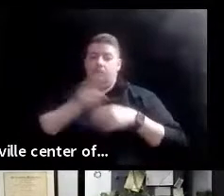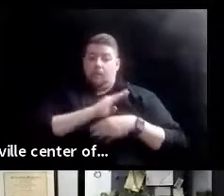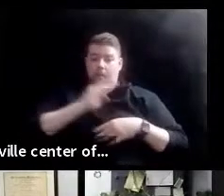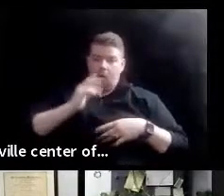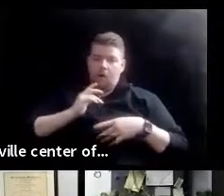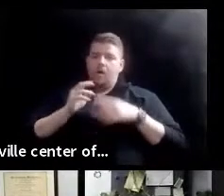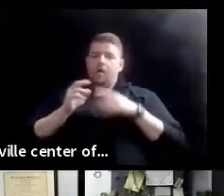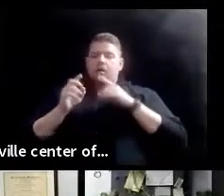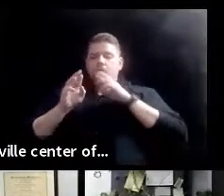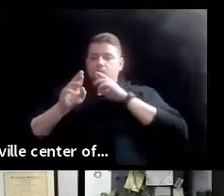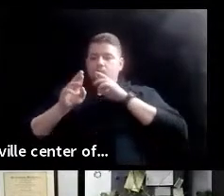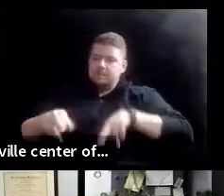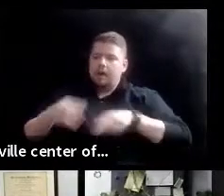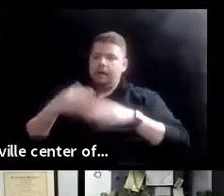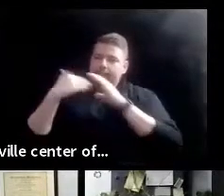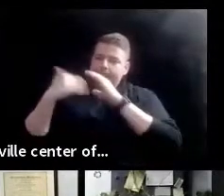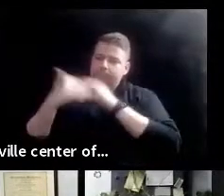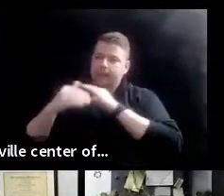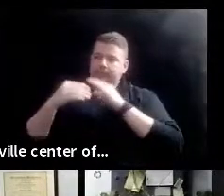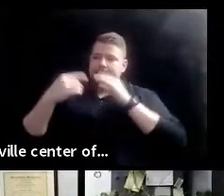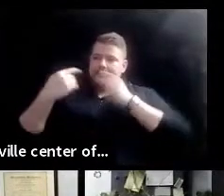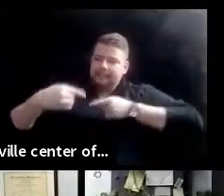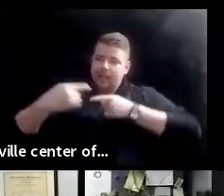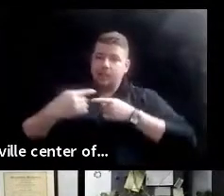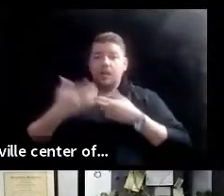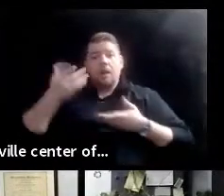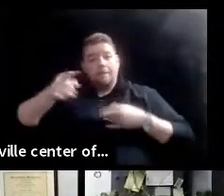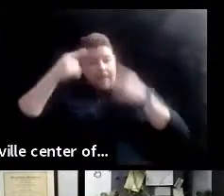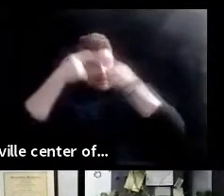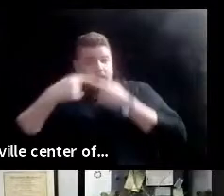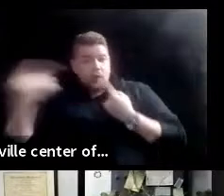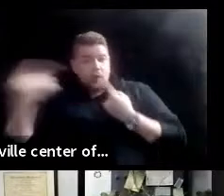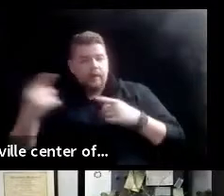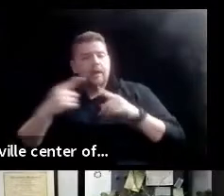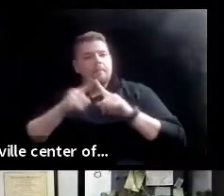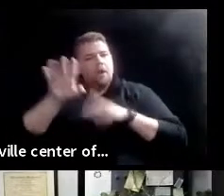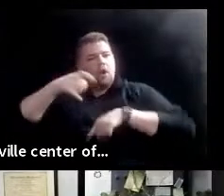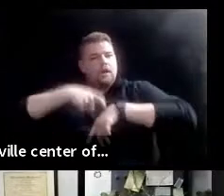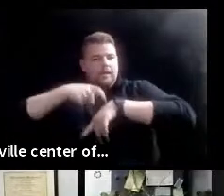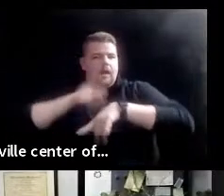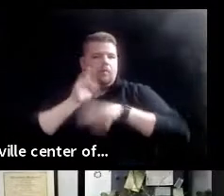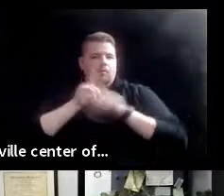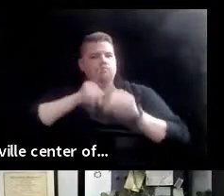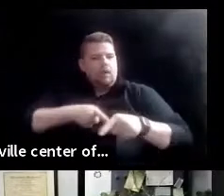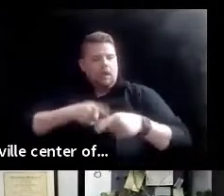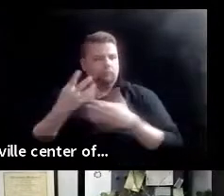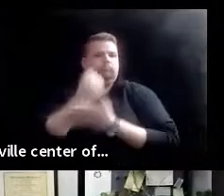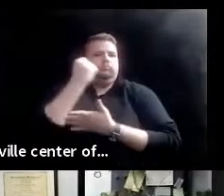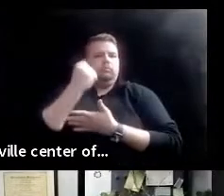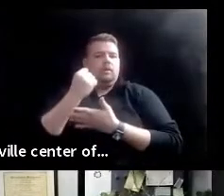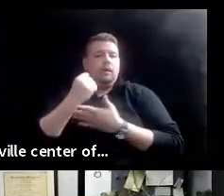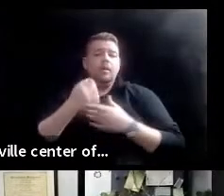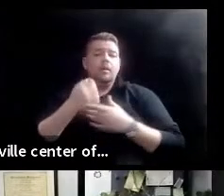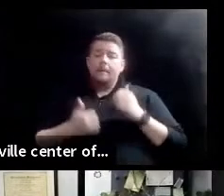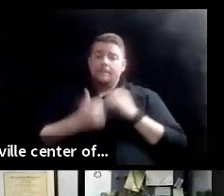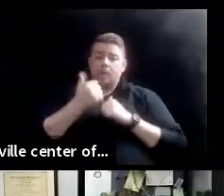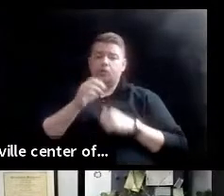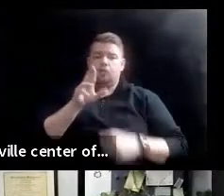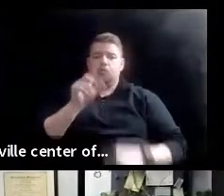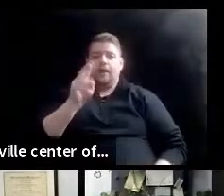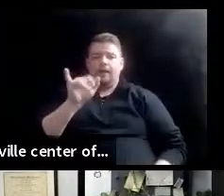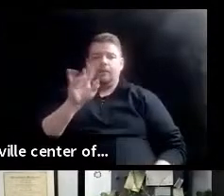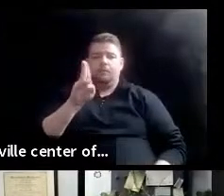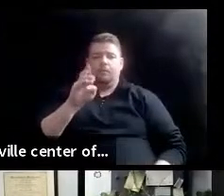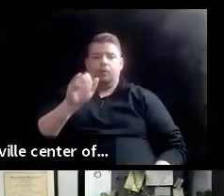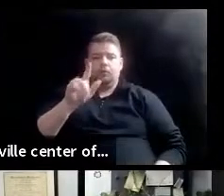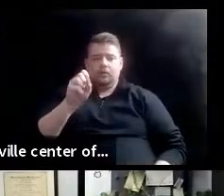and discussion. We may disagree, but at least she takes the time to respond. But most of all, I'd like to thank Randy Burleson for his address